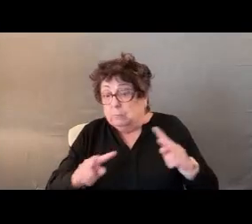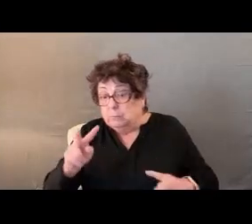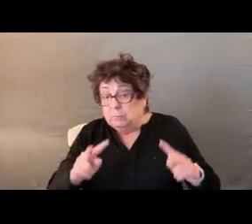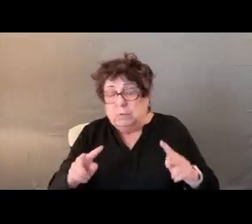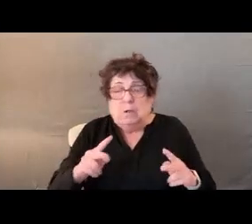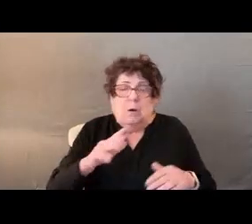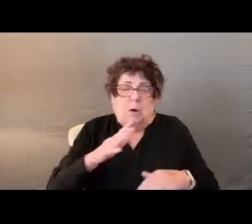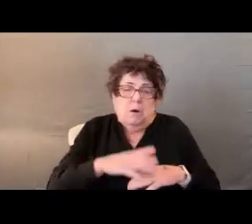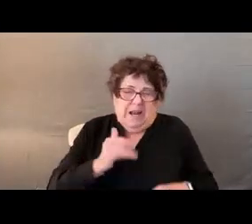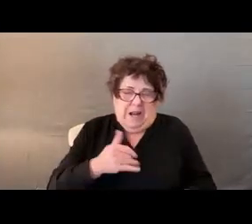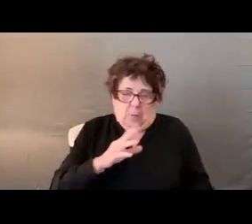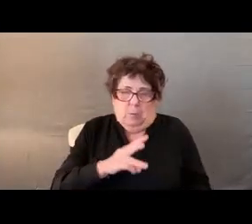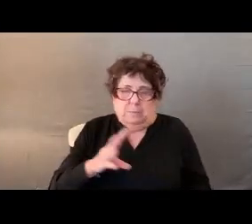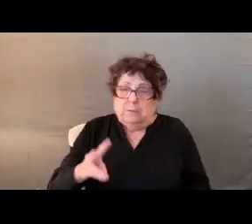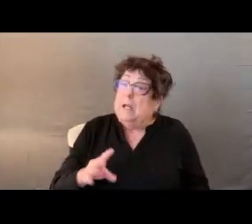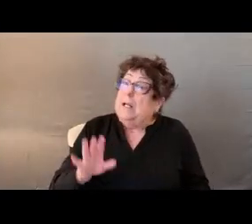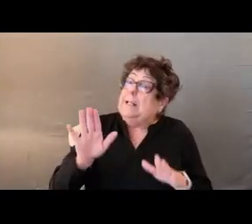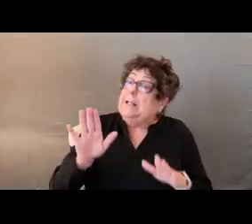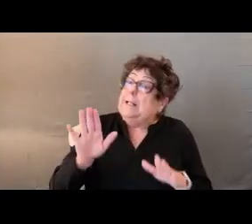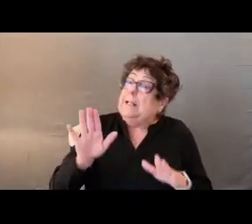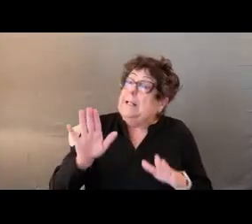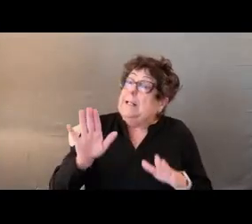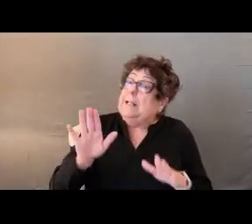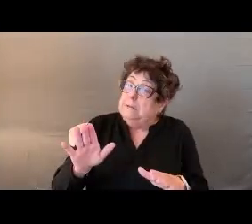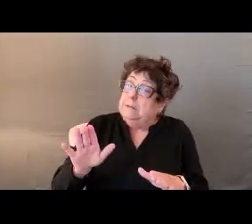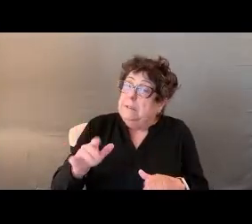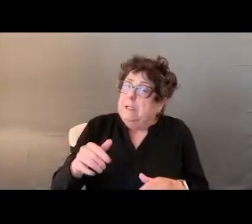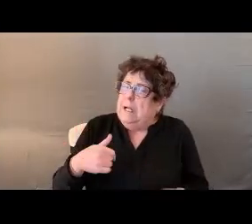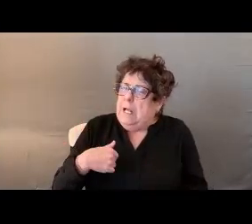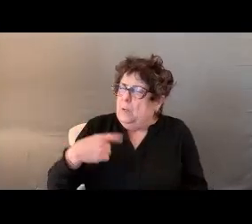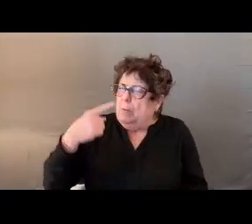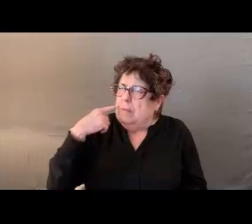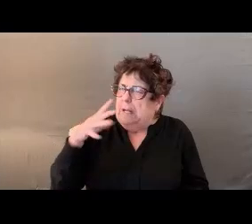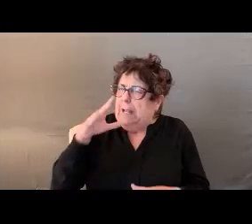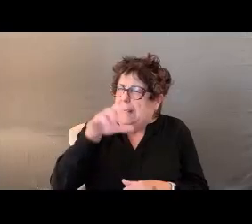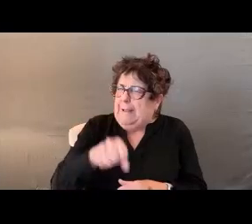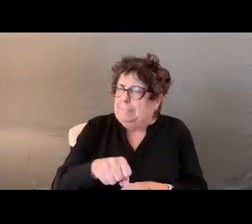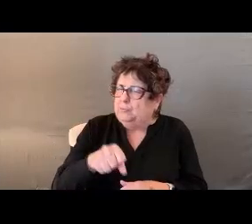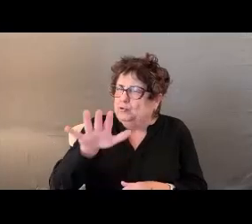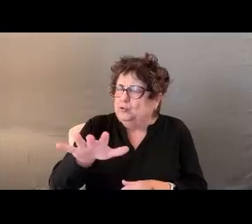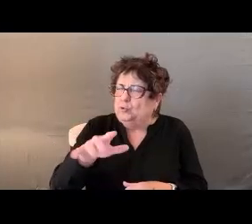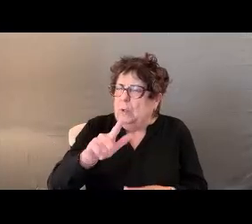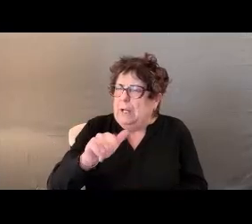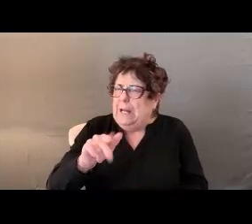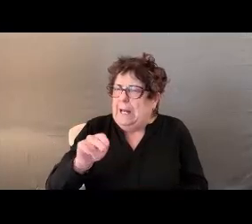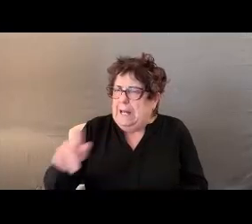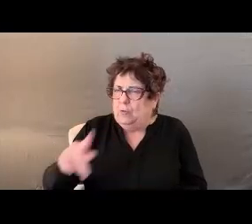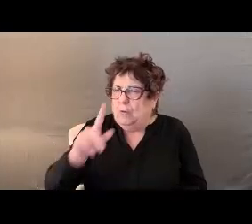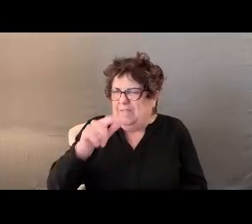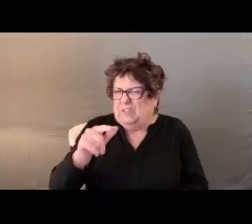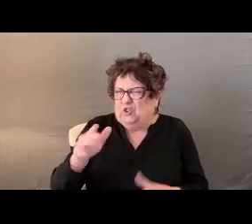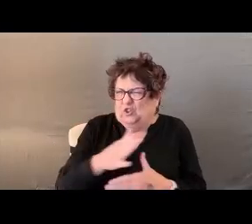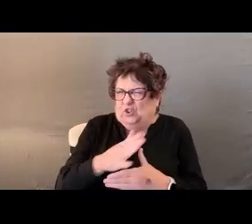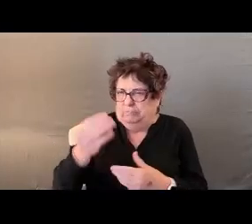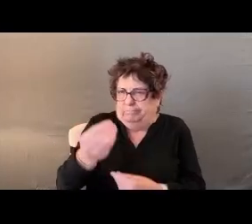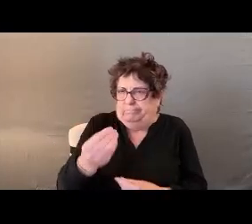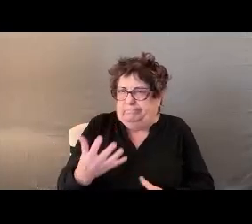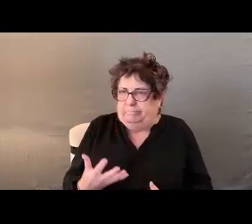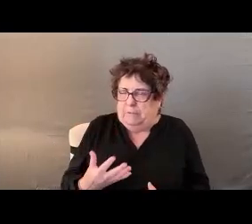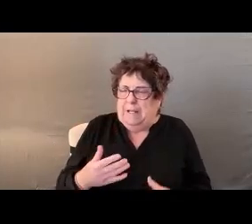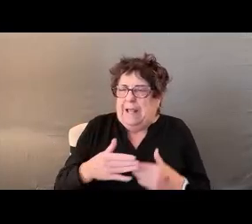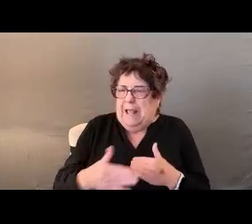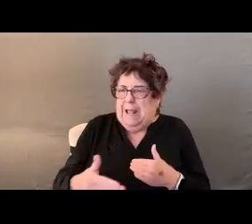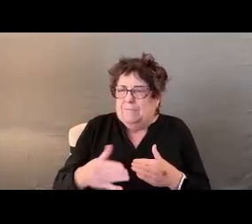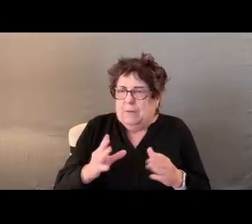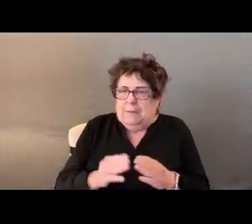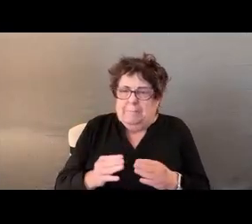Excellent. I don't believe I capture your link, so you'll have to share that with me after the meeting so I can share that